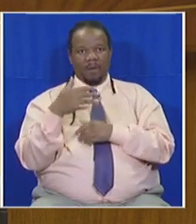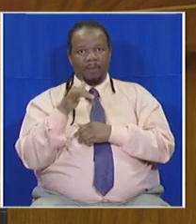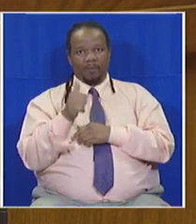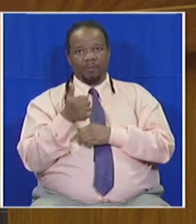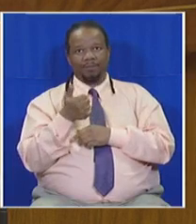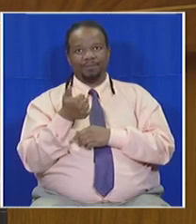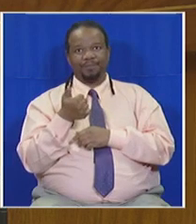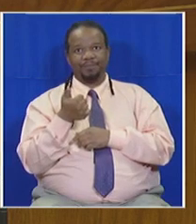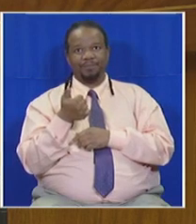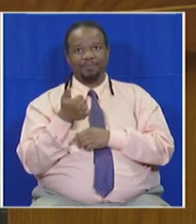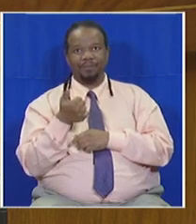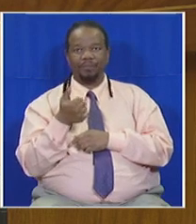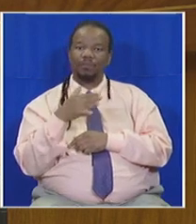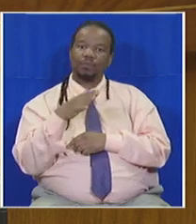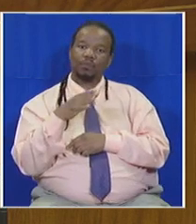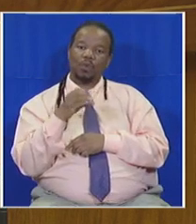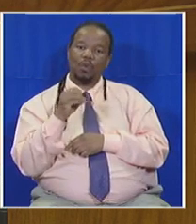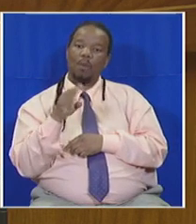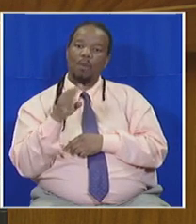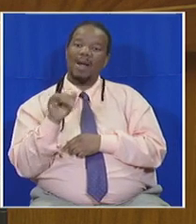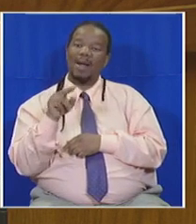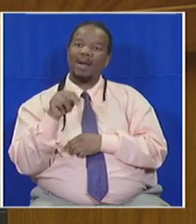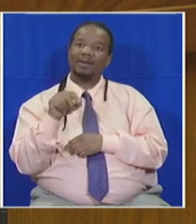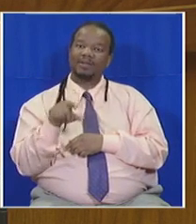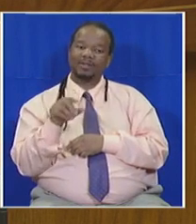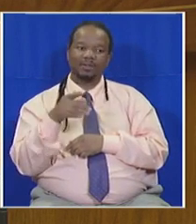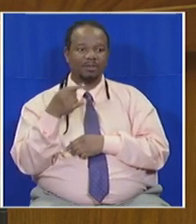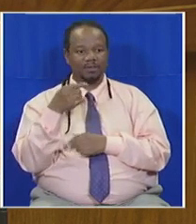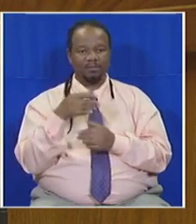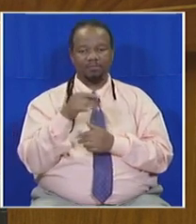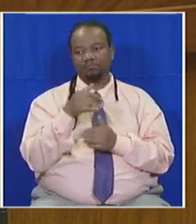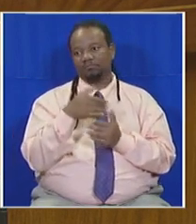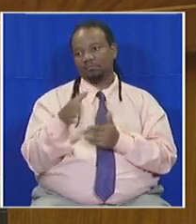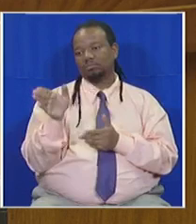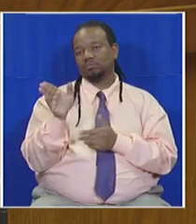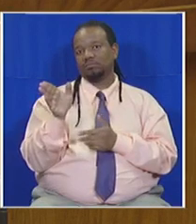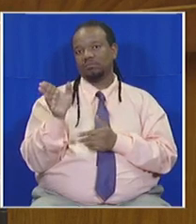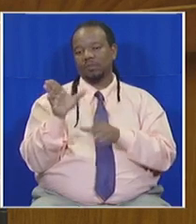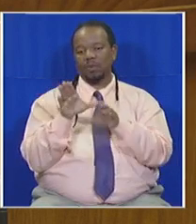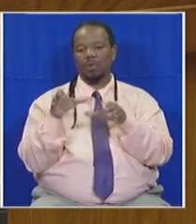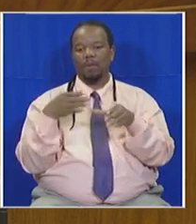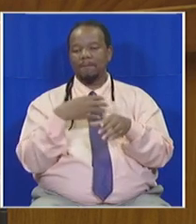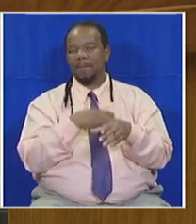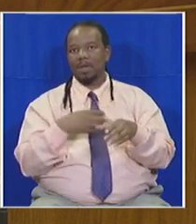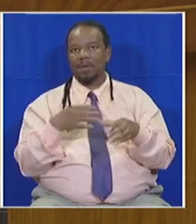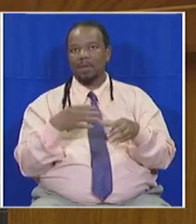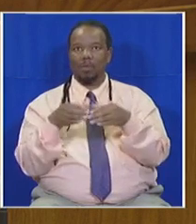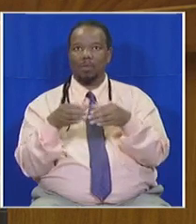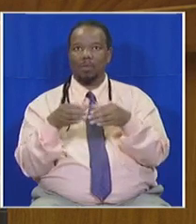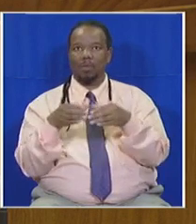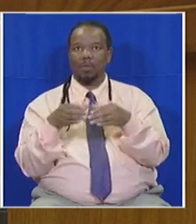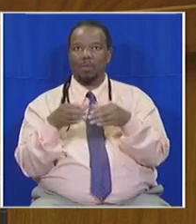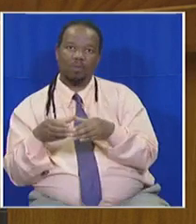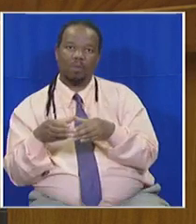M. Bobani from the mayoral committee. This gentleman is the